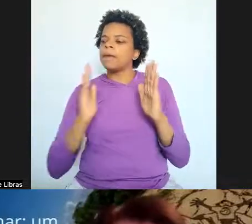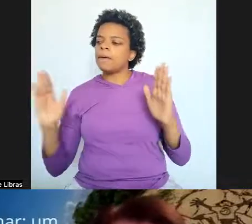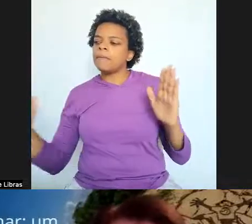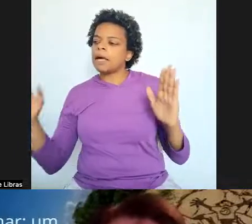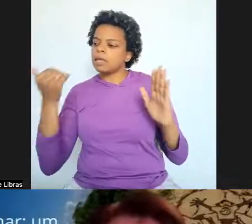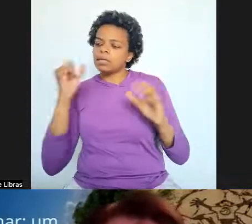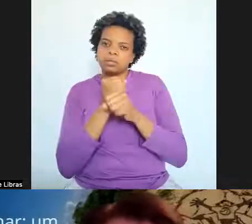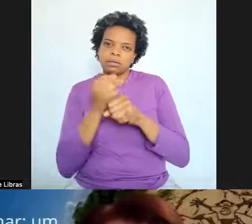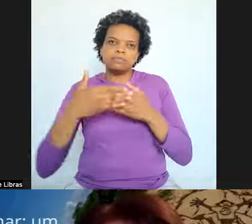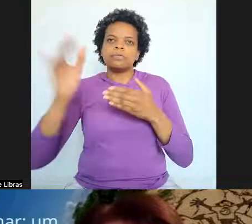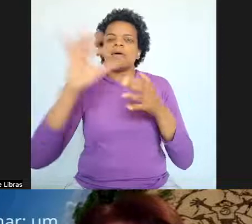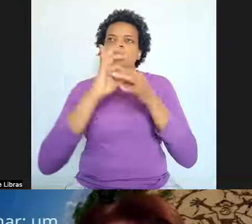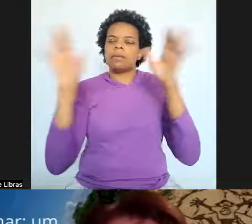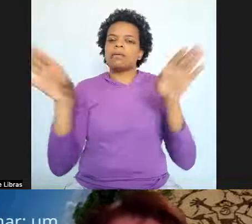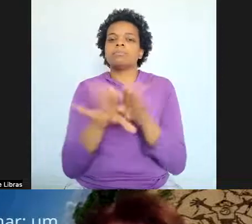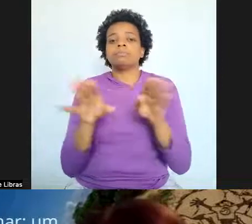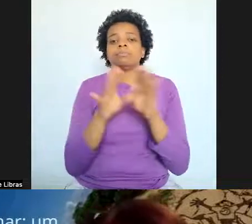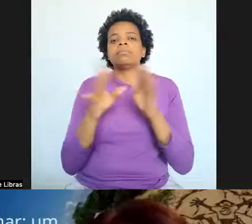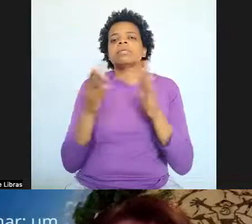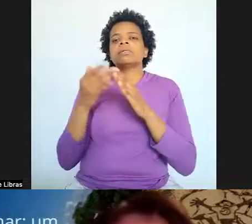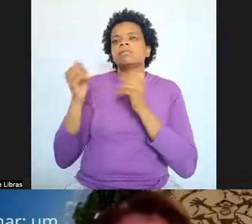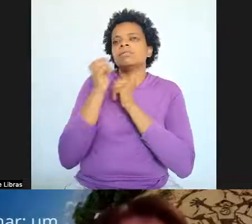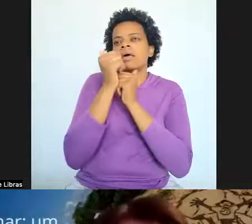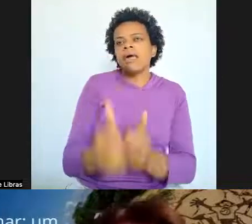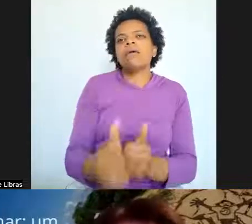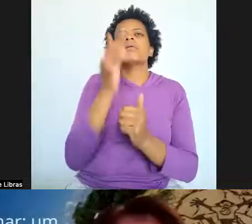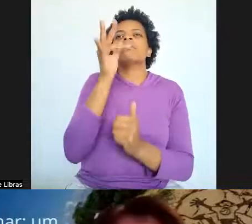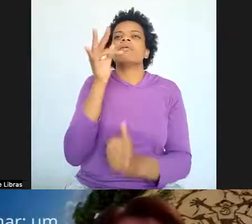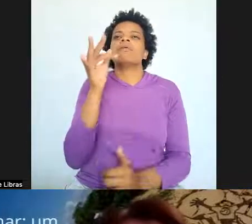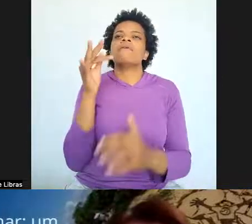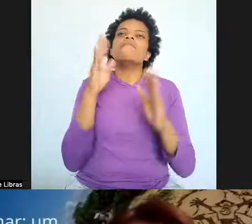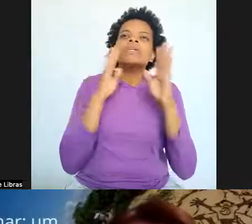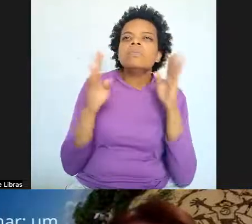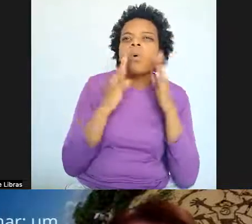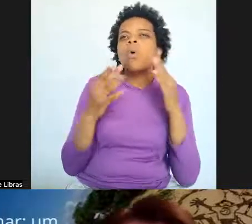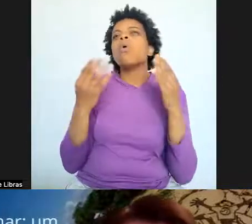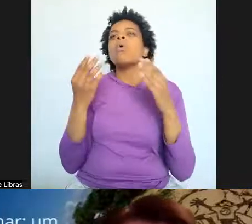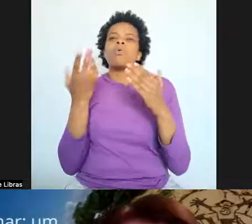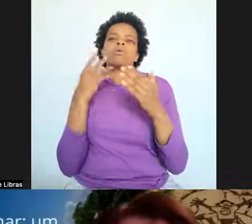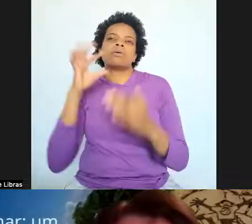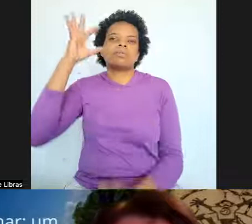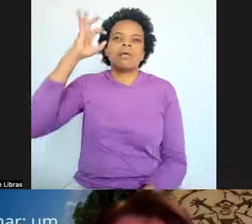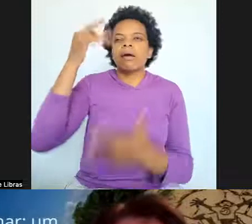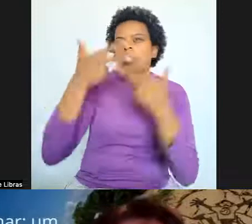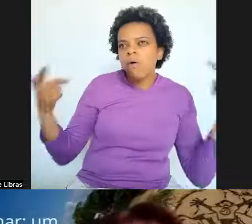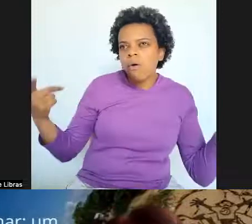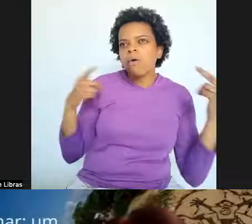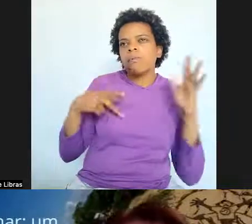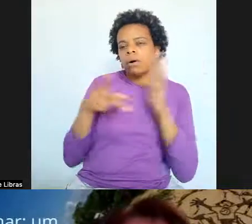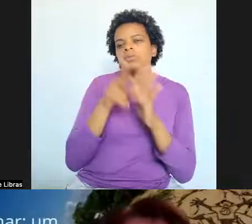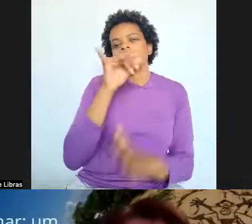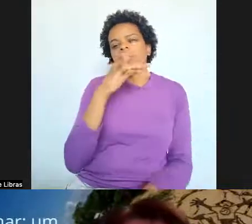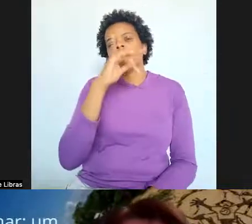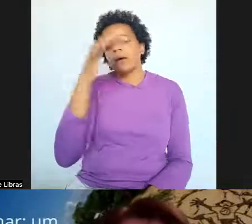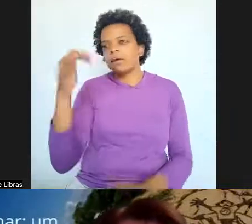going on through the reports that we publish along the next decade. Follow our social media, please, and Petrobras's social media as well,